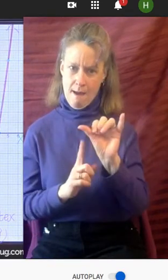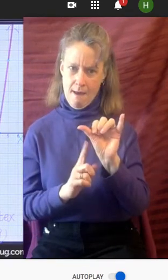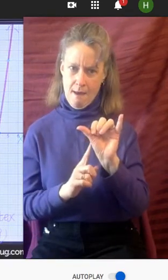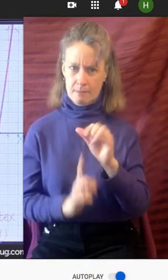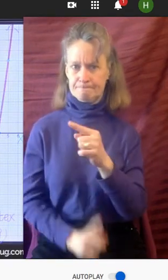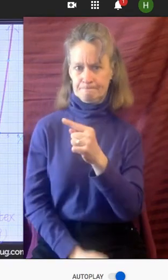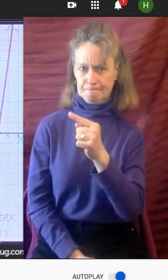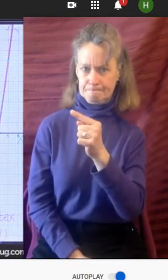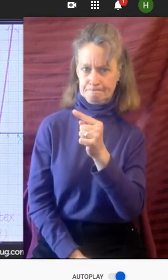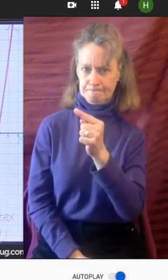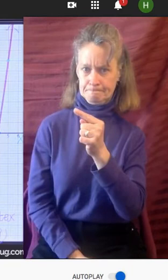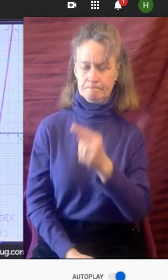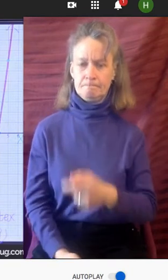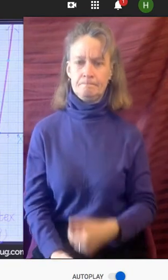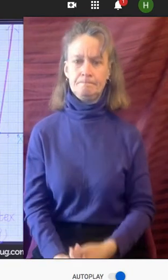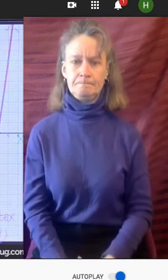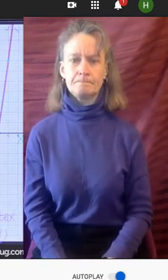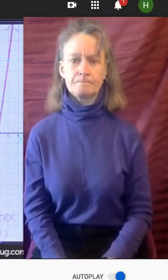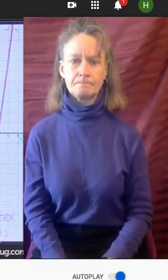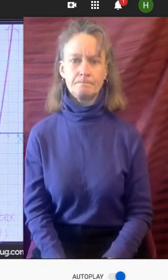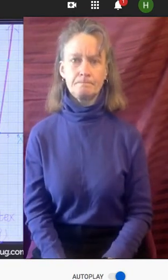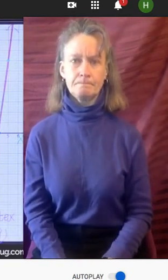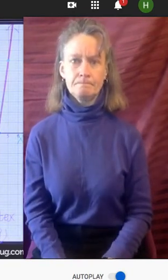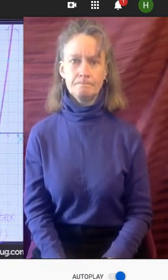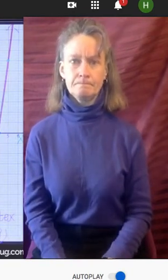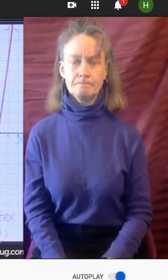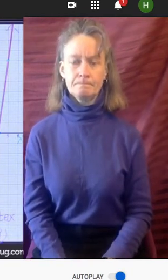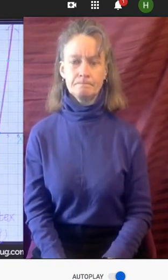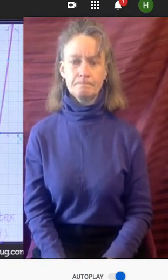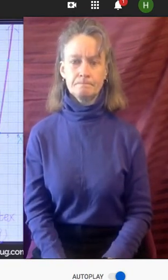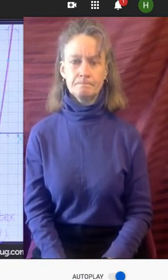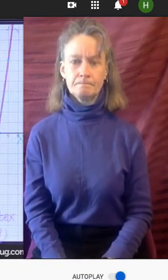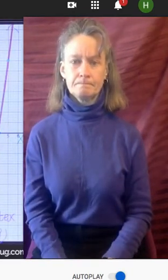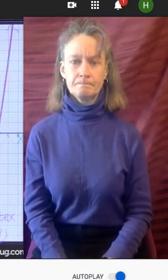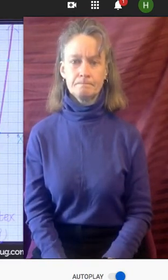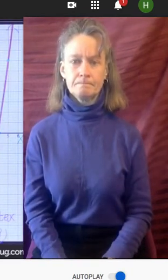always refers to the y value.